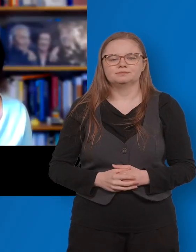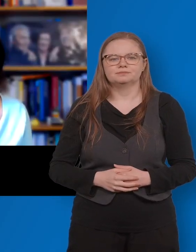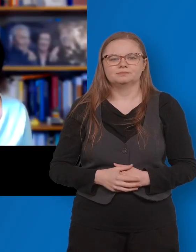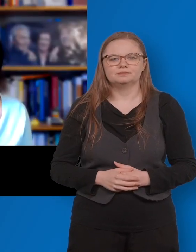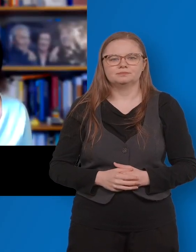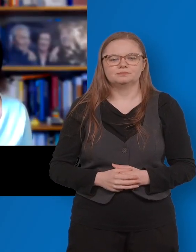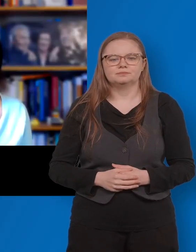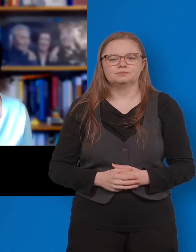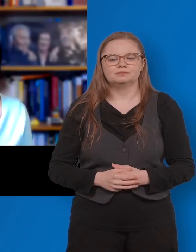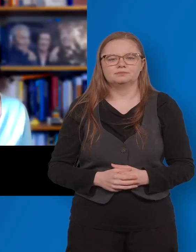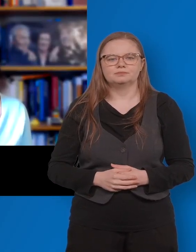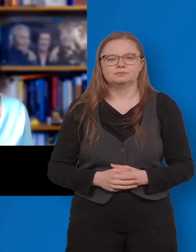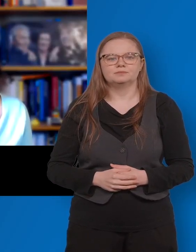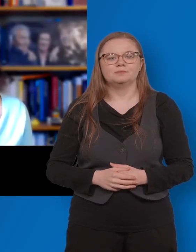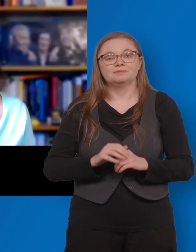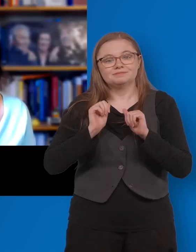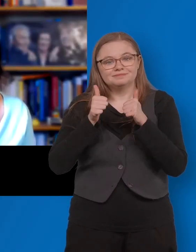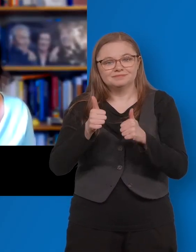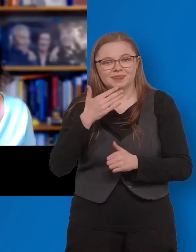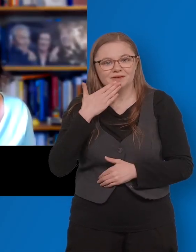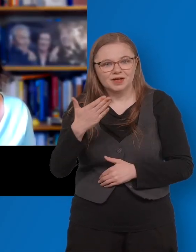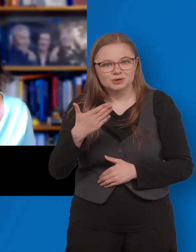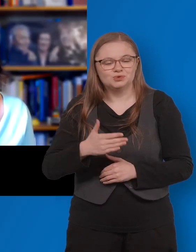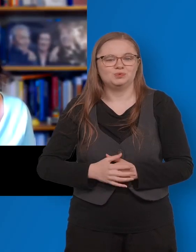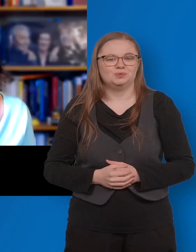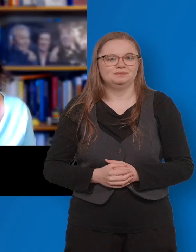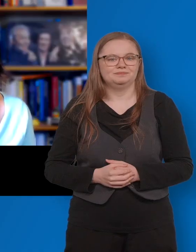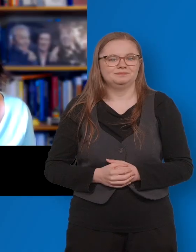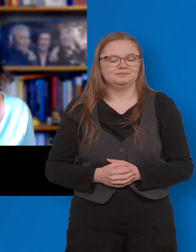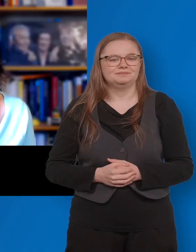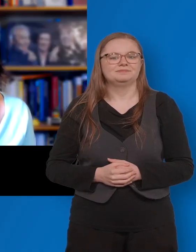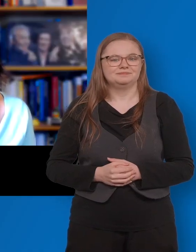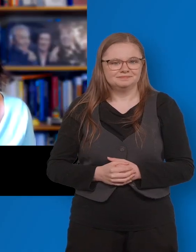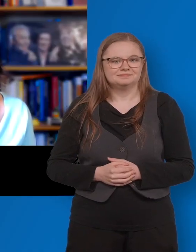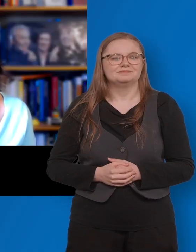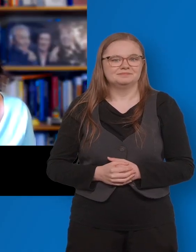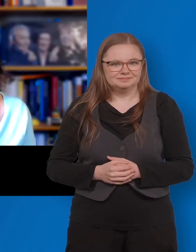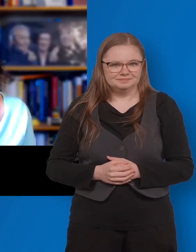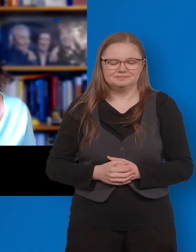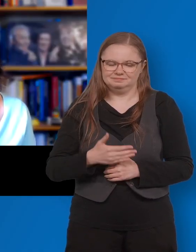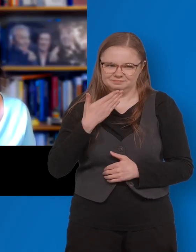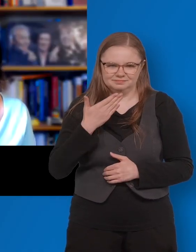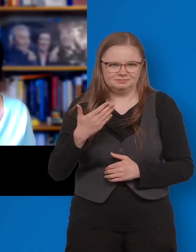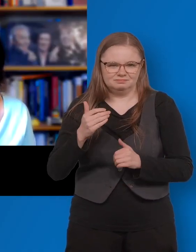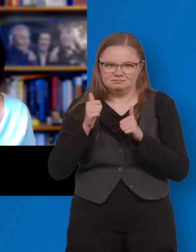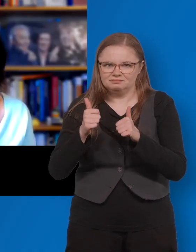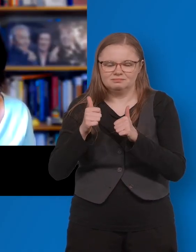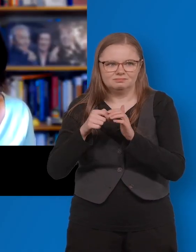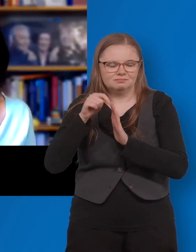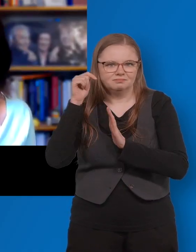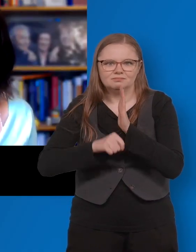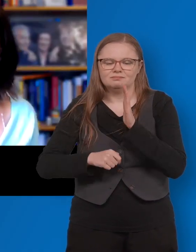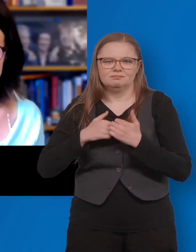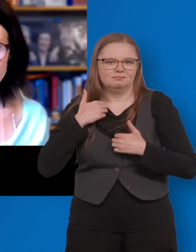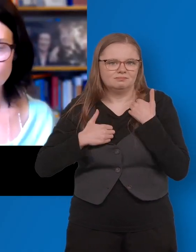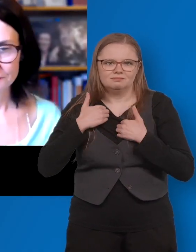Thank you very much for that very insightful and very interesting presentation,